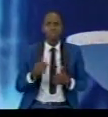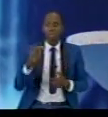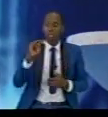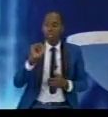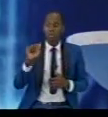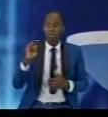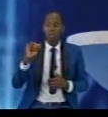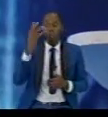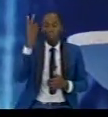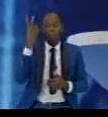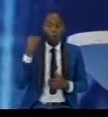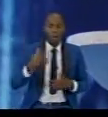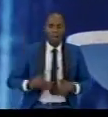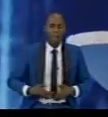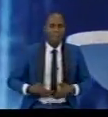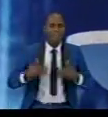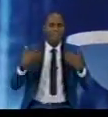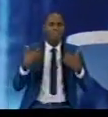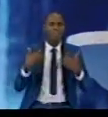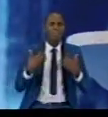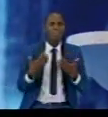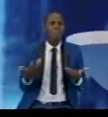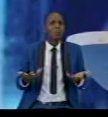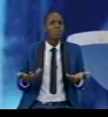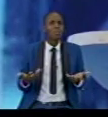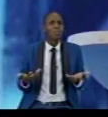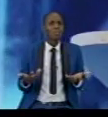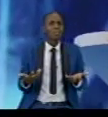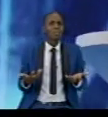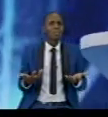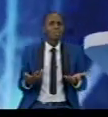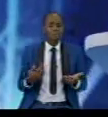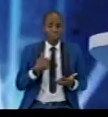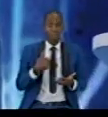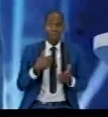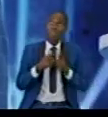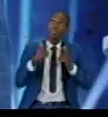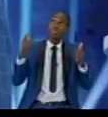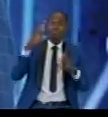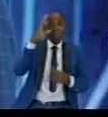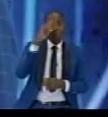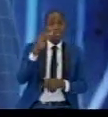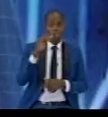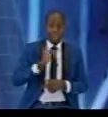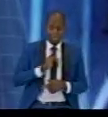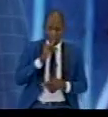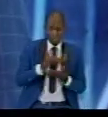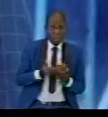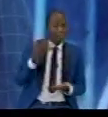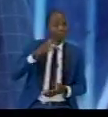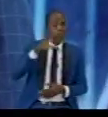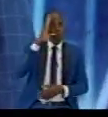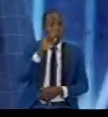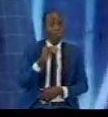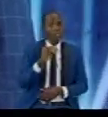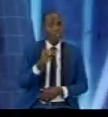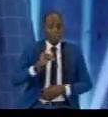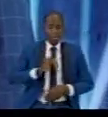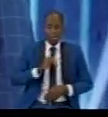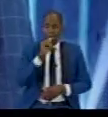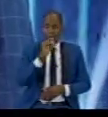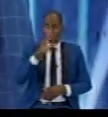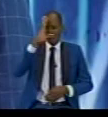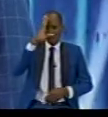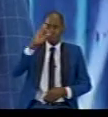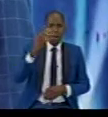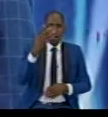angry he said watch a great man I'm a rich man I'm a man of position